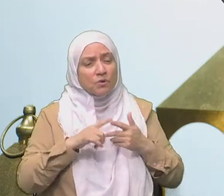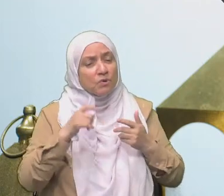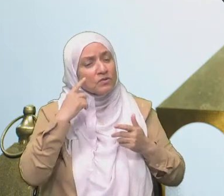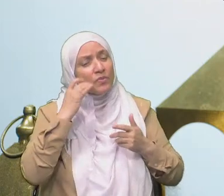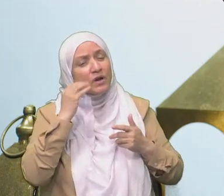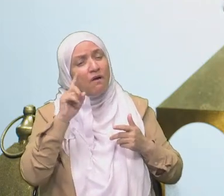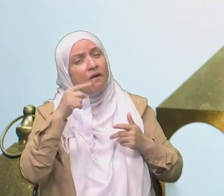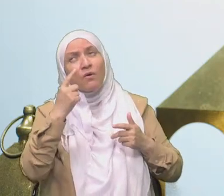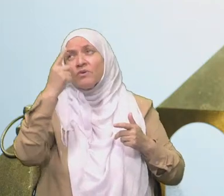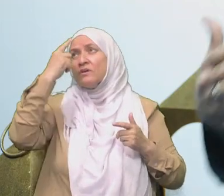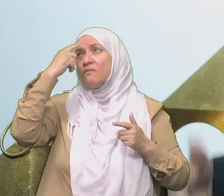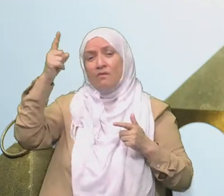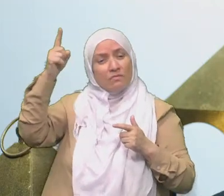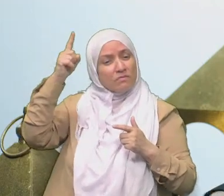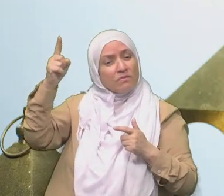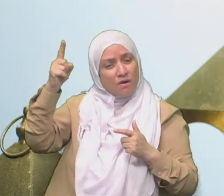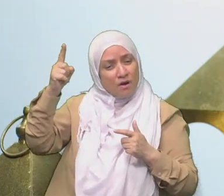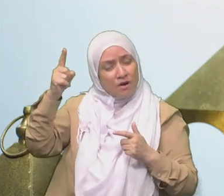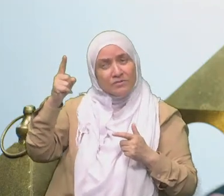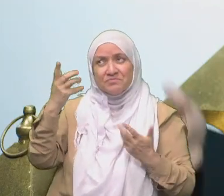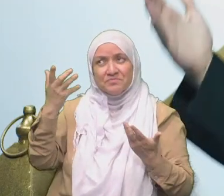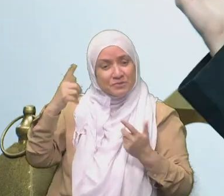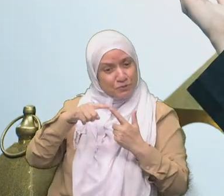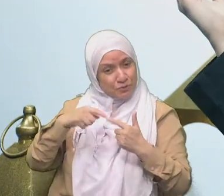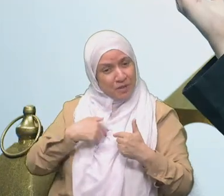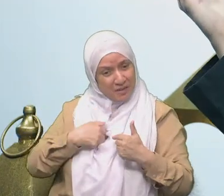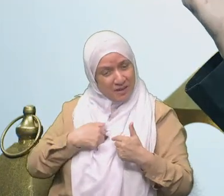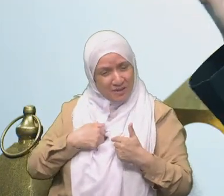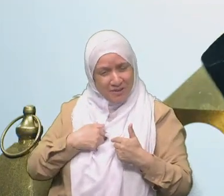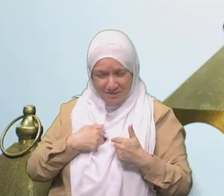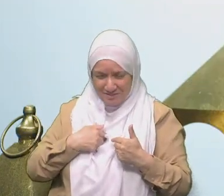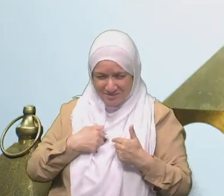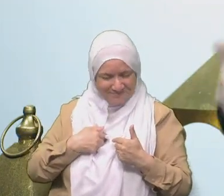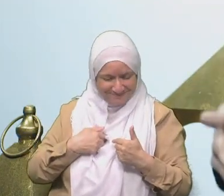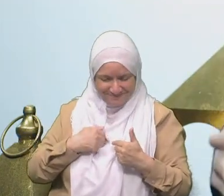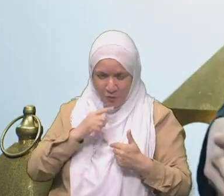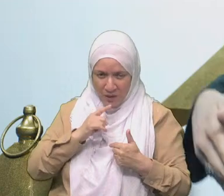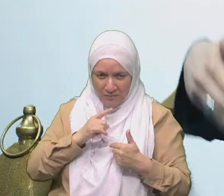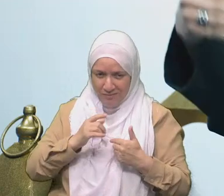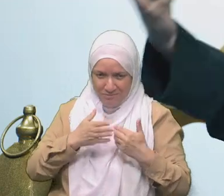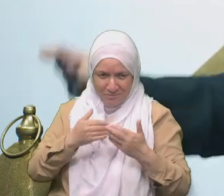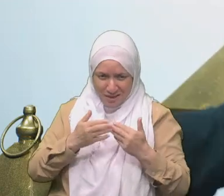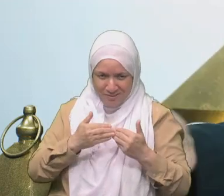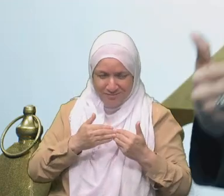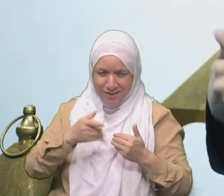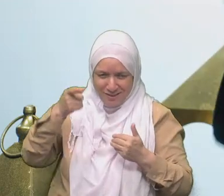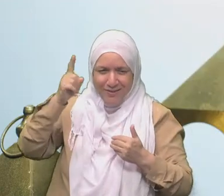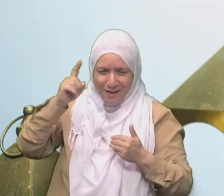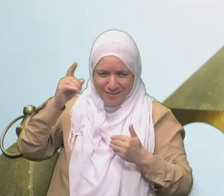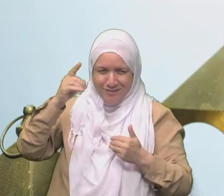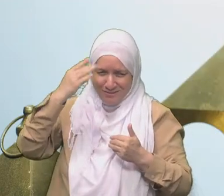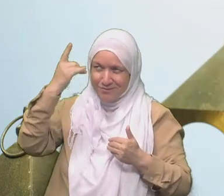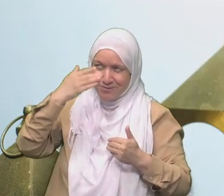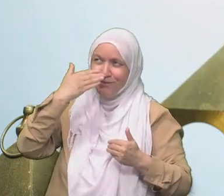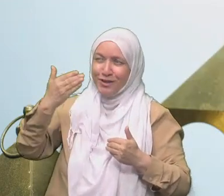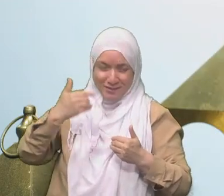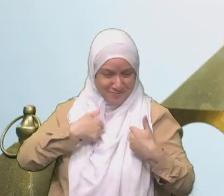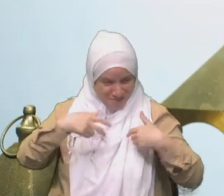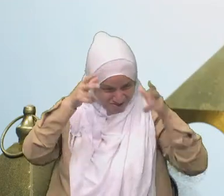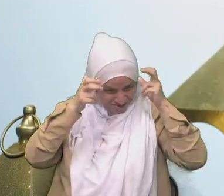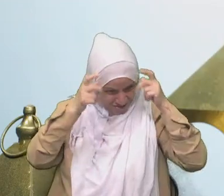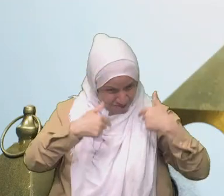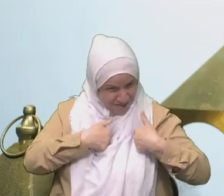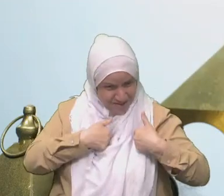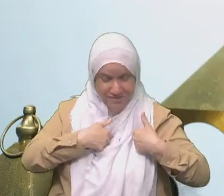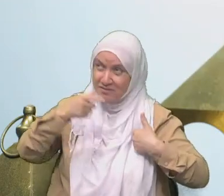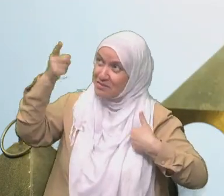wickedness. And they say, God is good to me. Why? I got this mansion, I've got this money, I've got this. God is good to me. That's literally